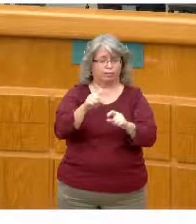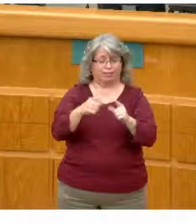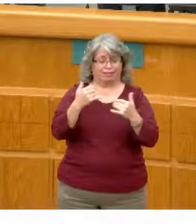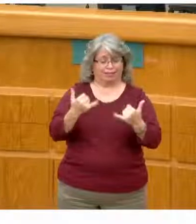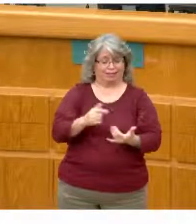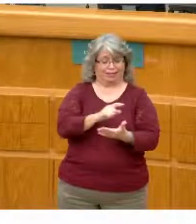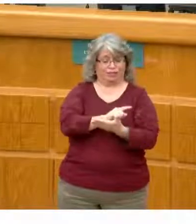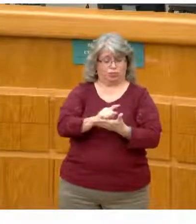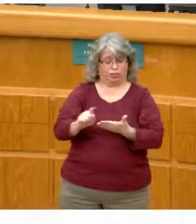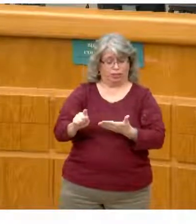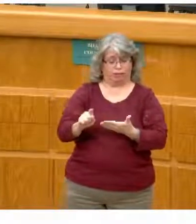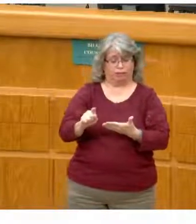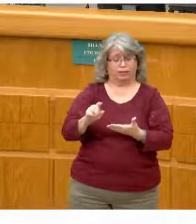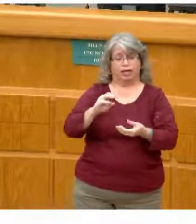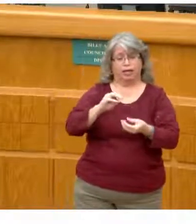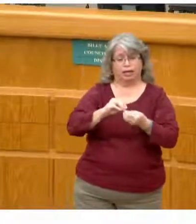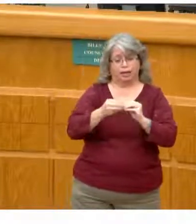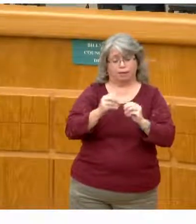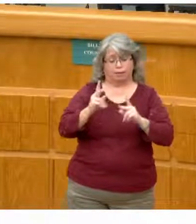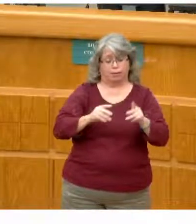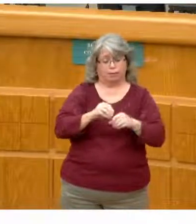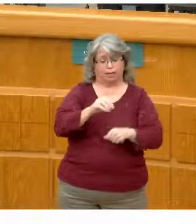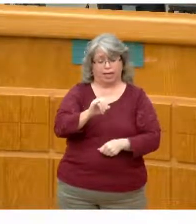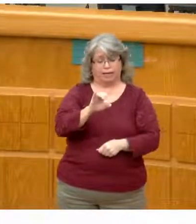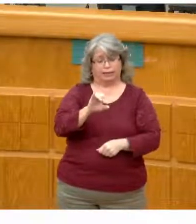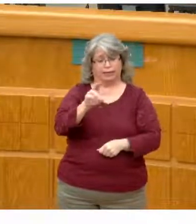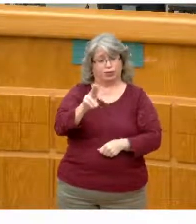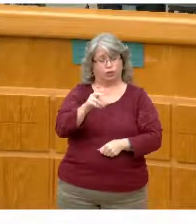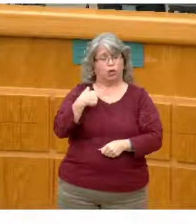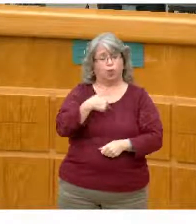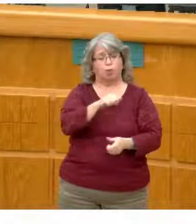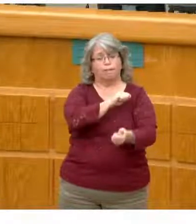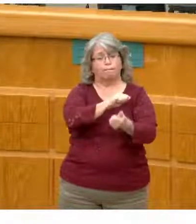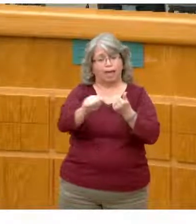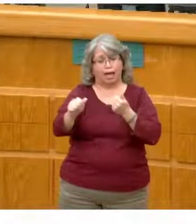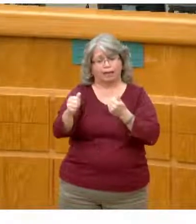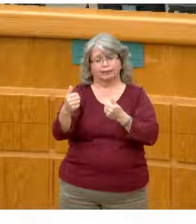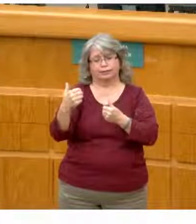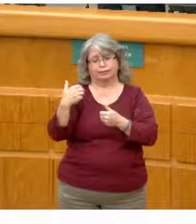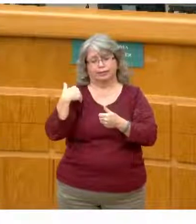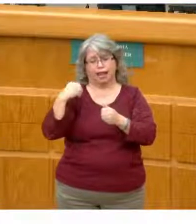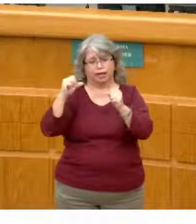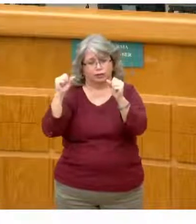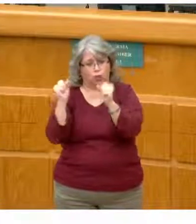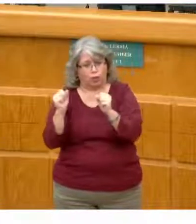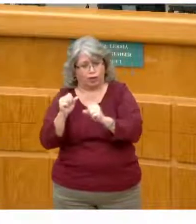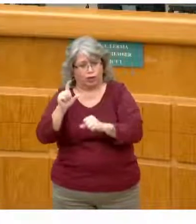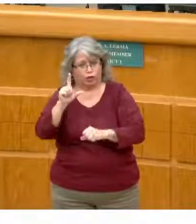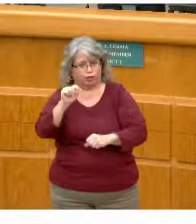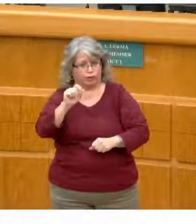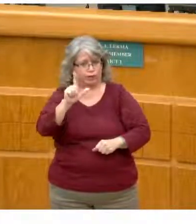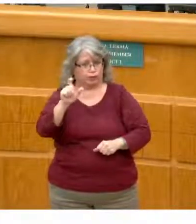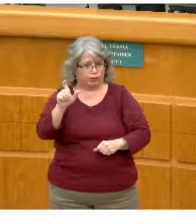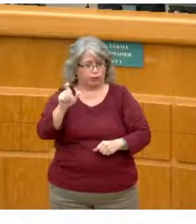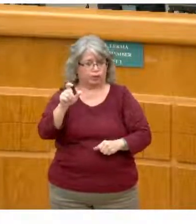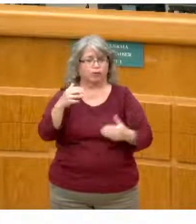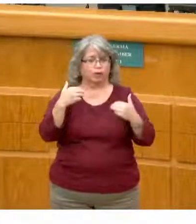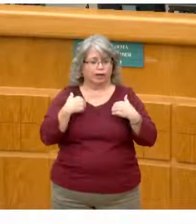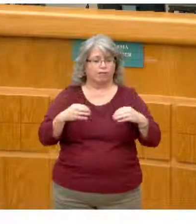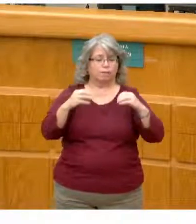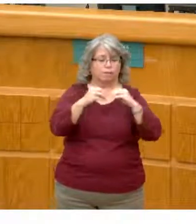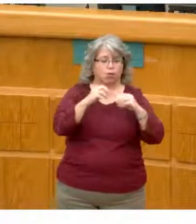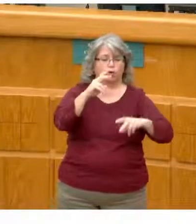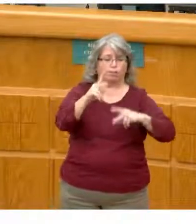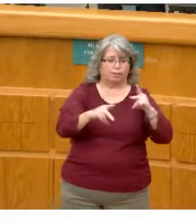surpassed the peak of winter 2021. So the Omicron peak has put more people, has had more people in the ICU